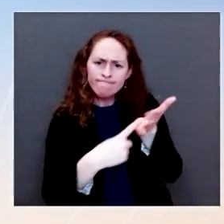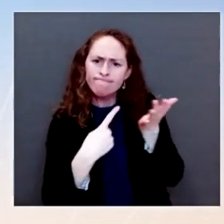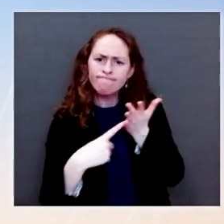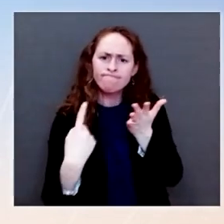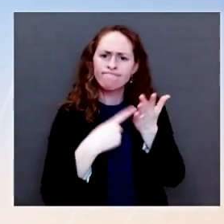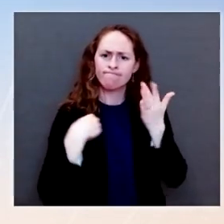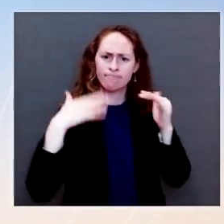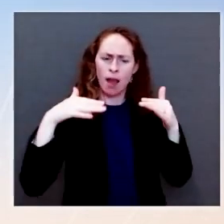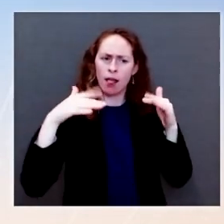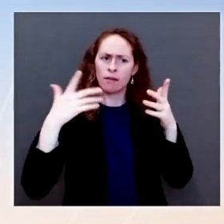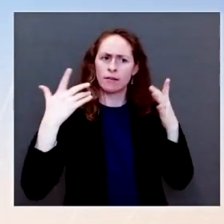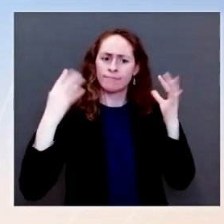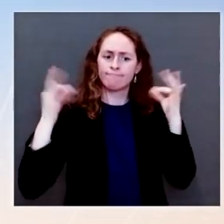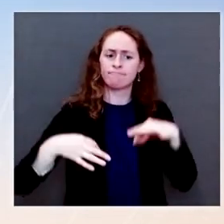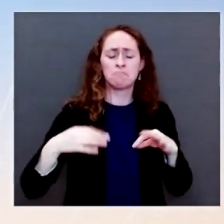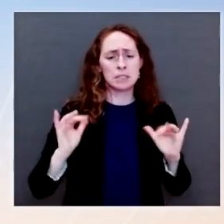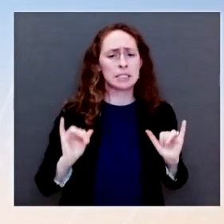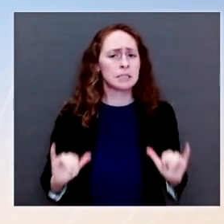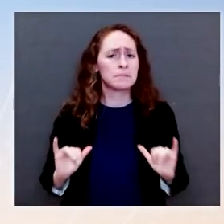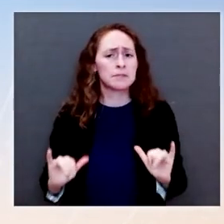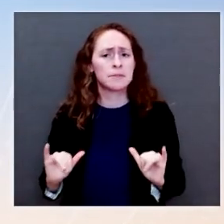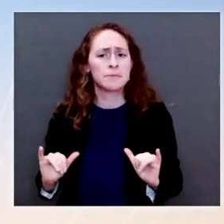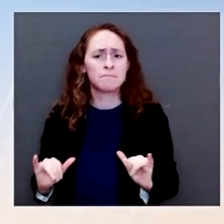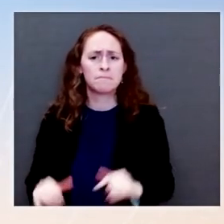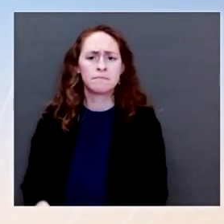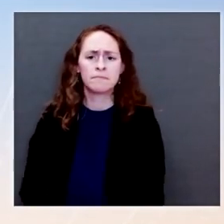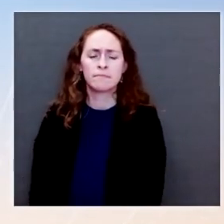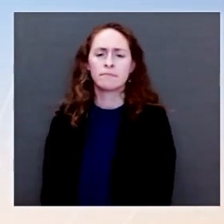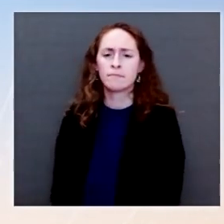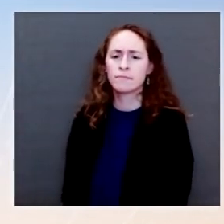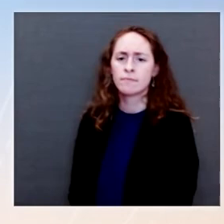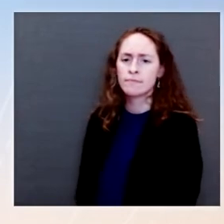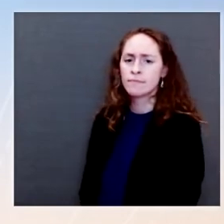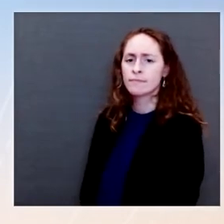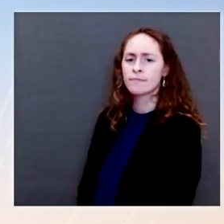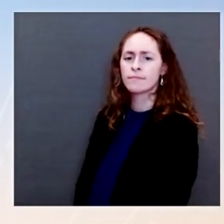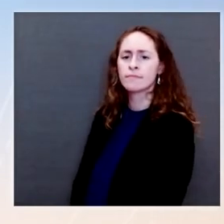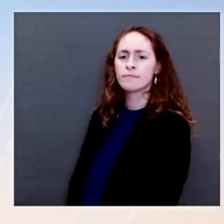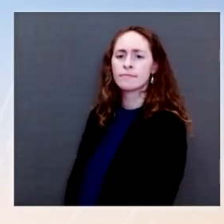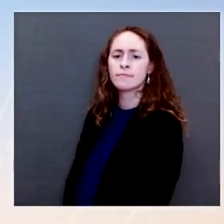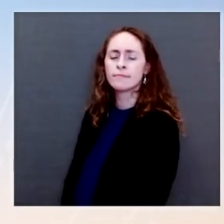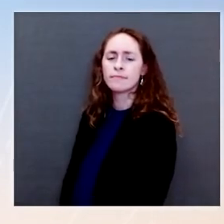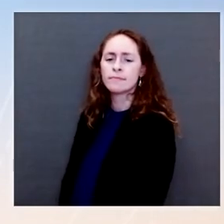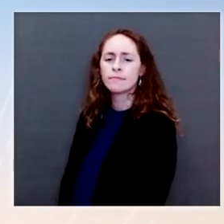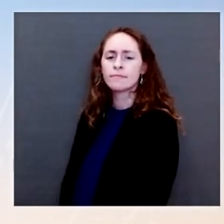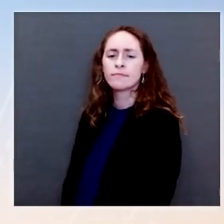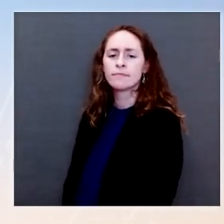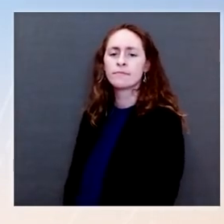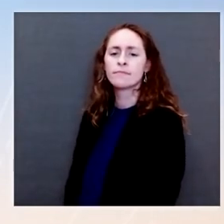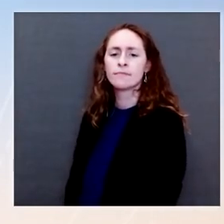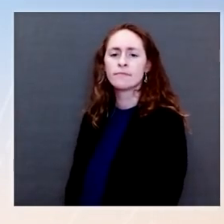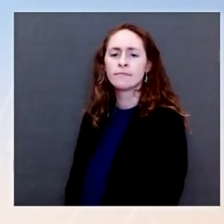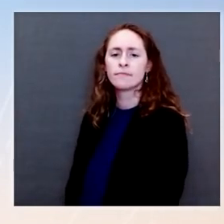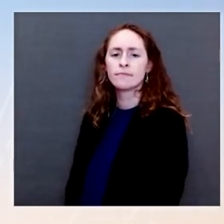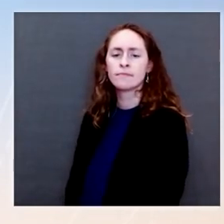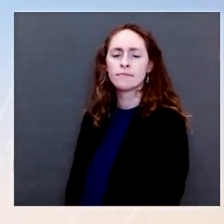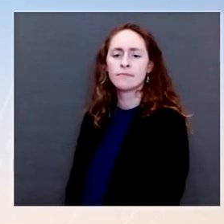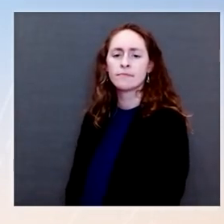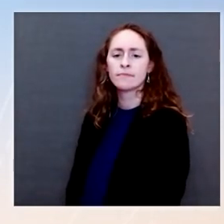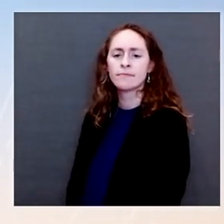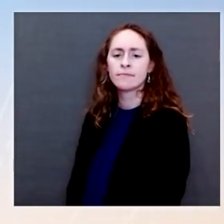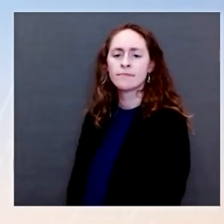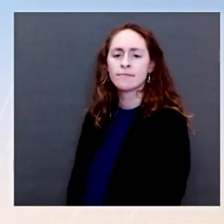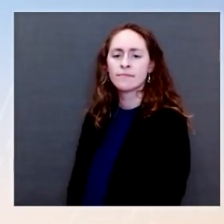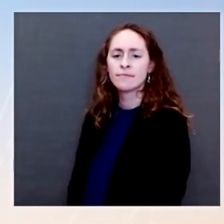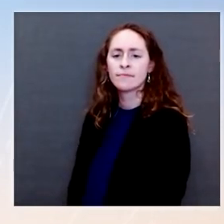the current territorial integrity of Ukraine and the vital national security interests of the United States? I would say, of course,